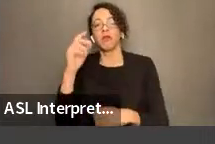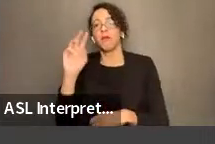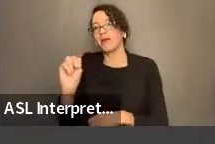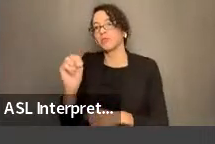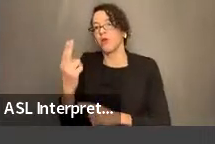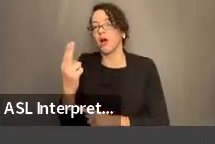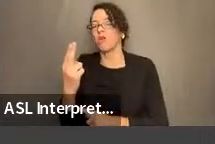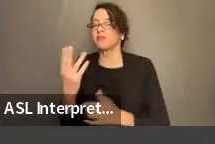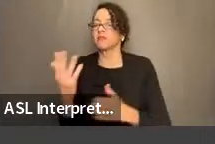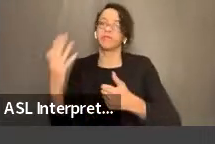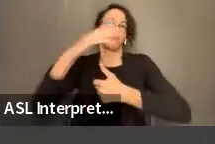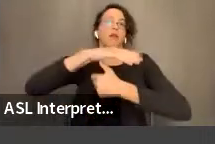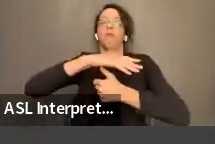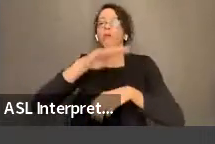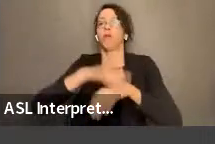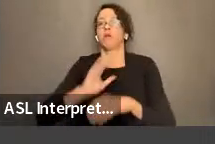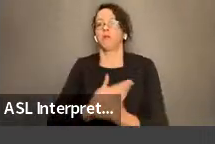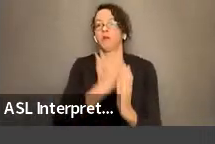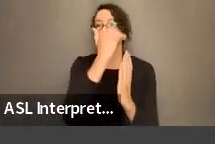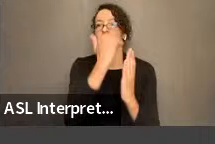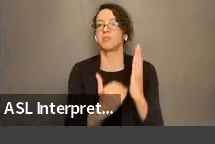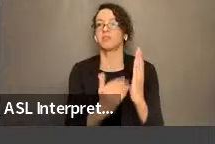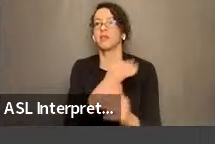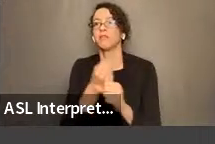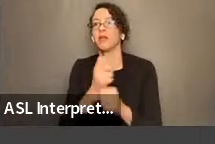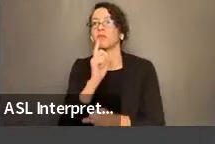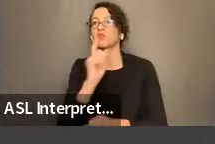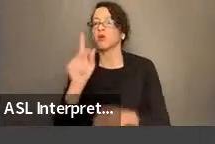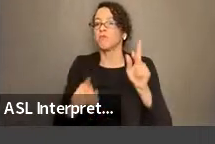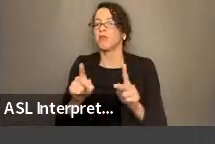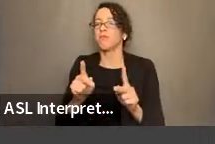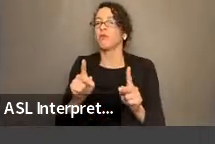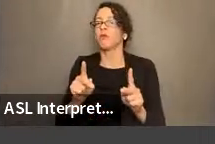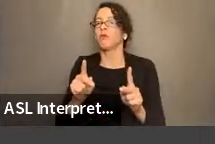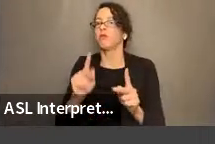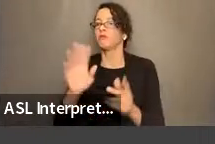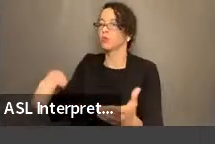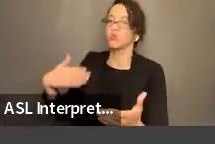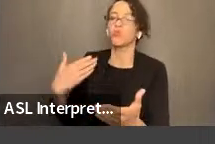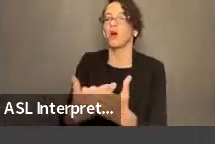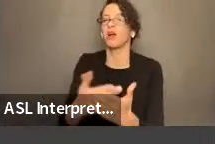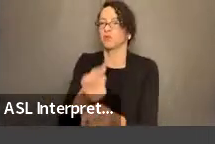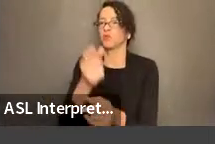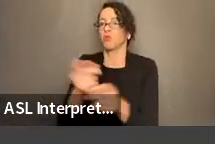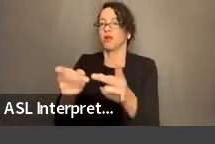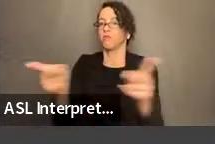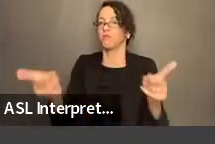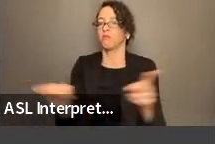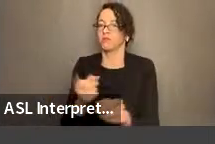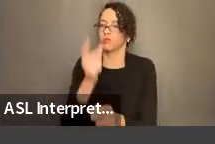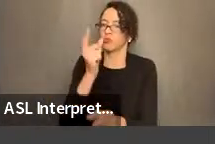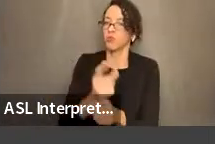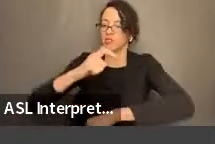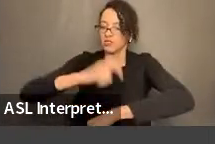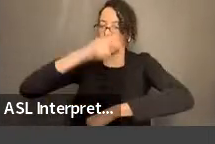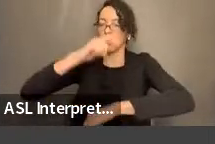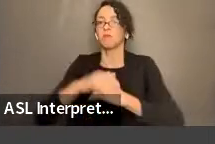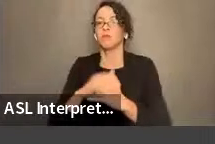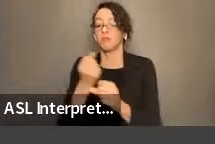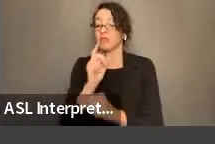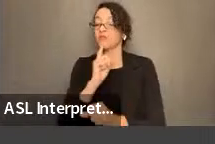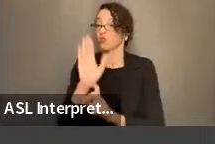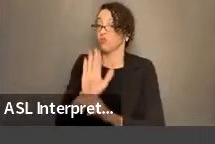people get the right destination at the right time so that their needs can be addressed by the appropriate